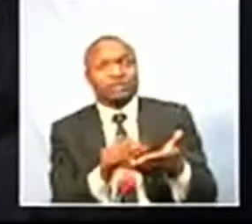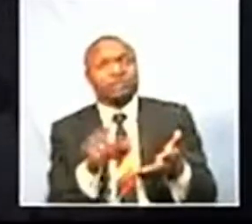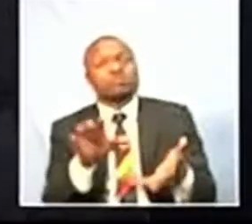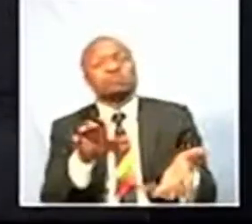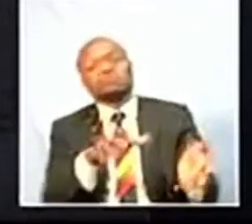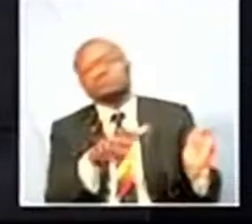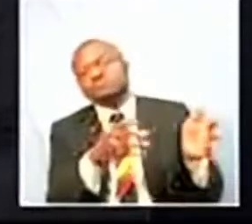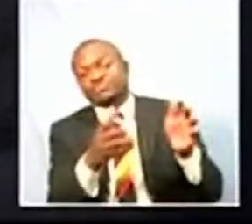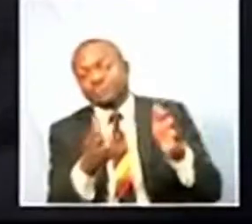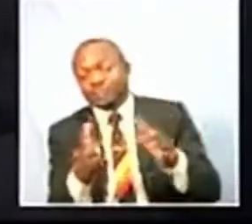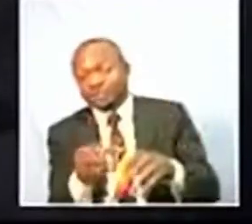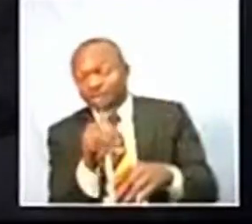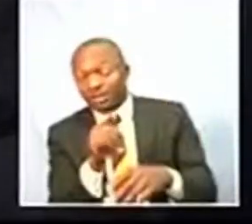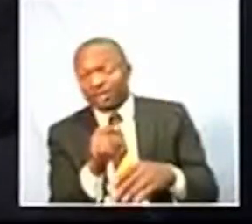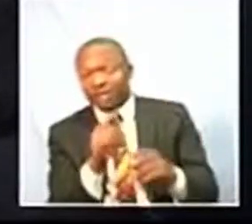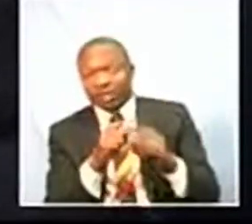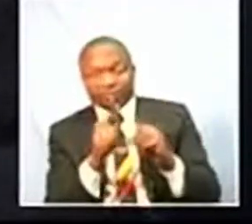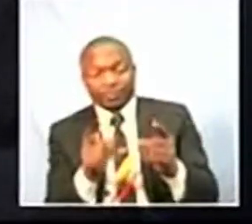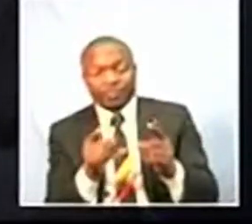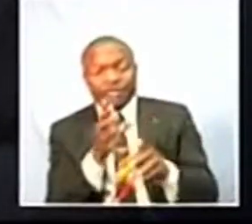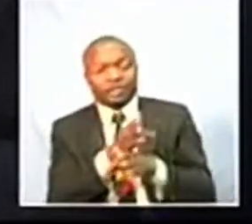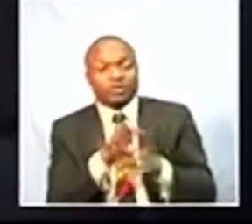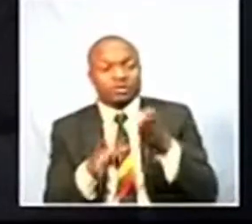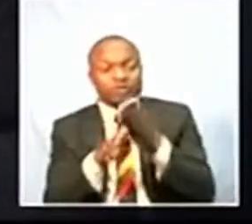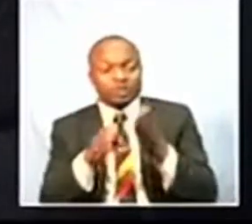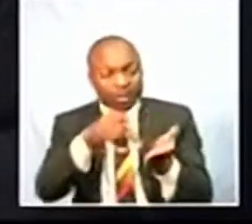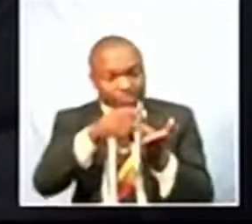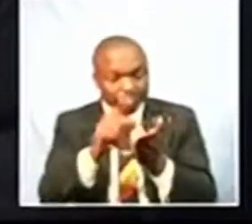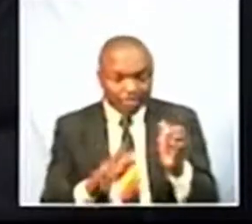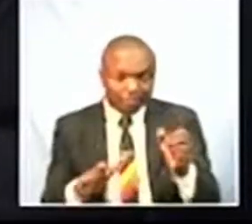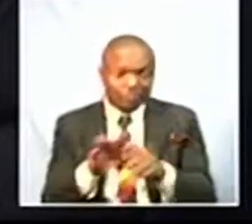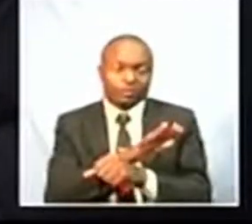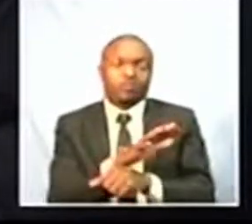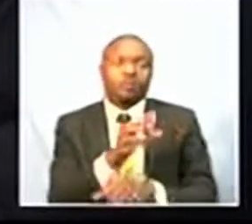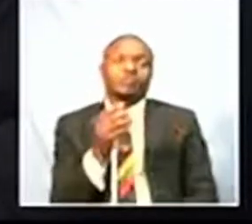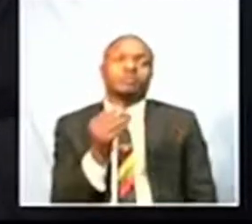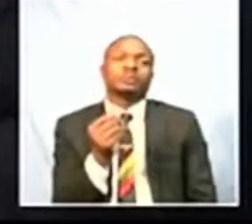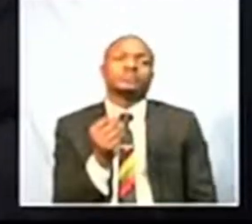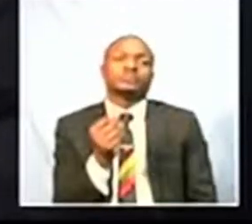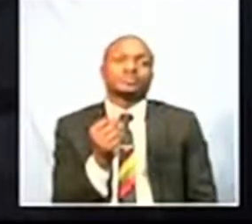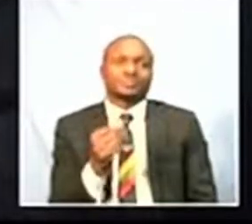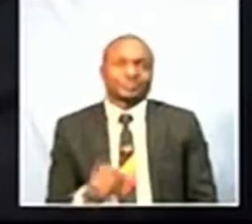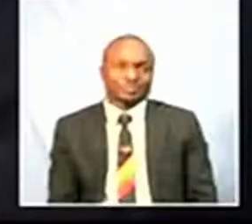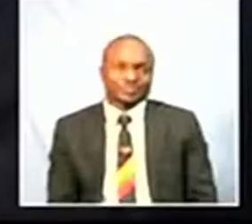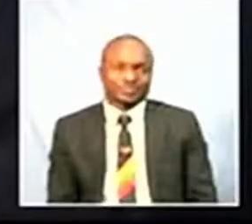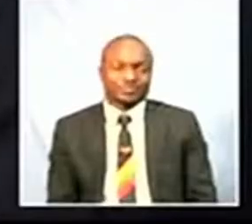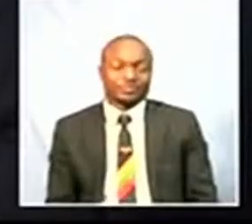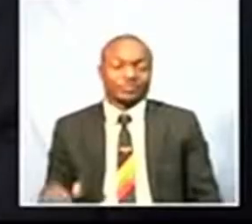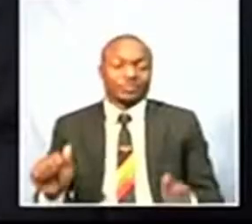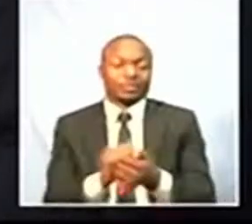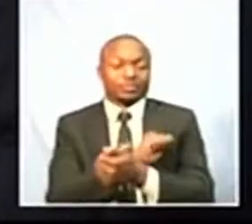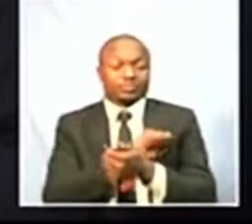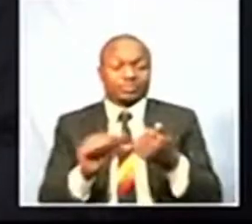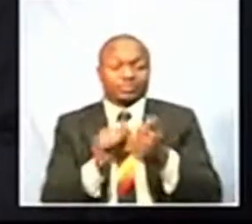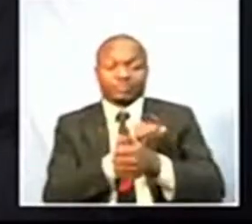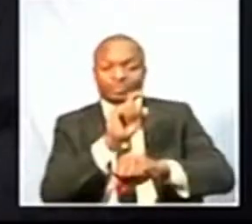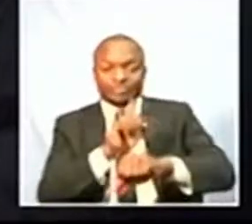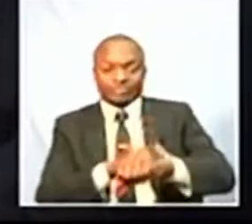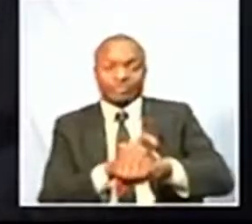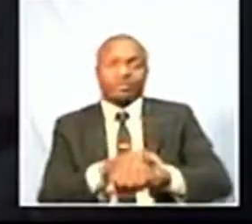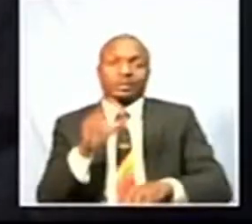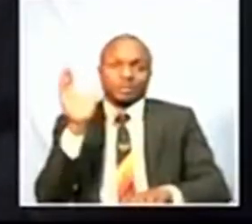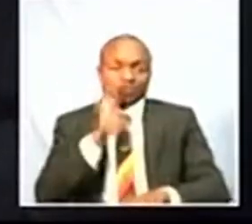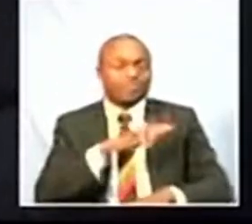and the contractor paid 100%, and the defects liability period is